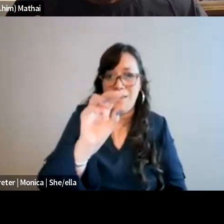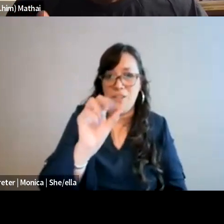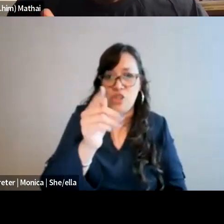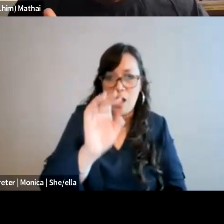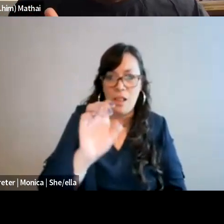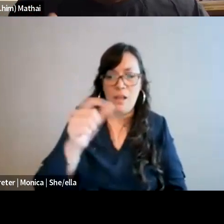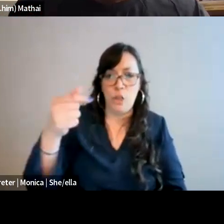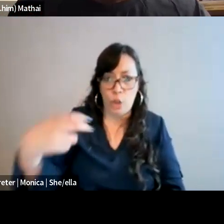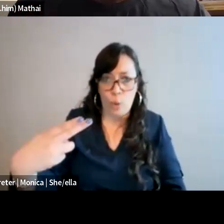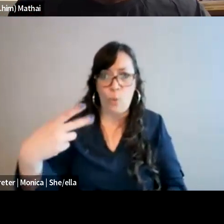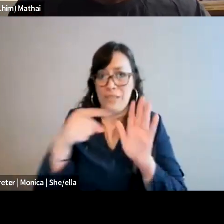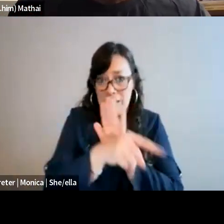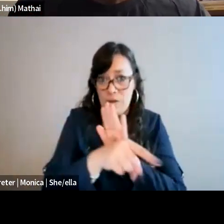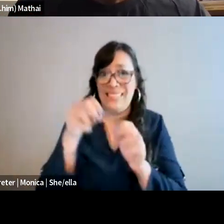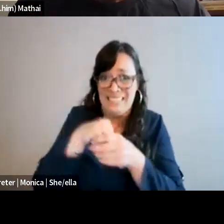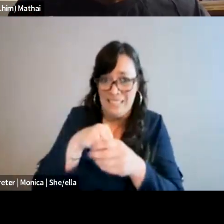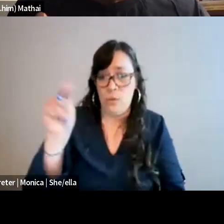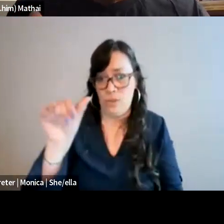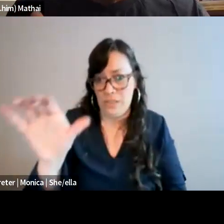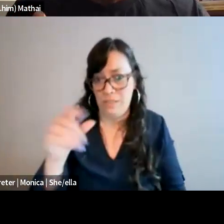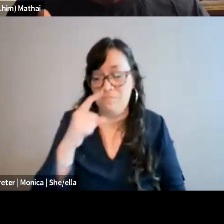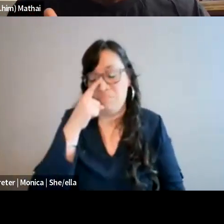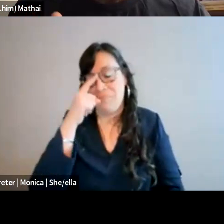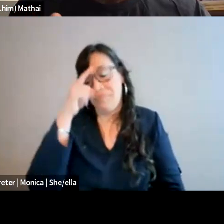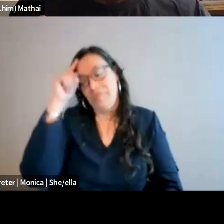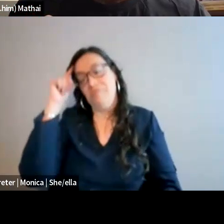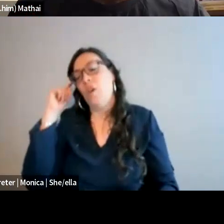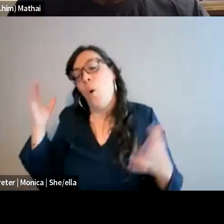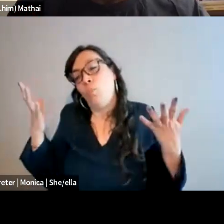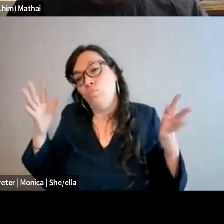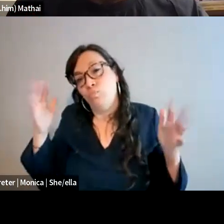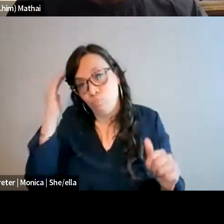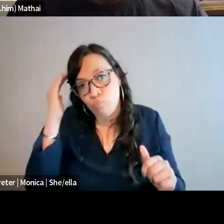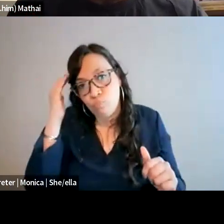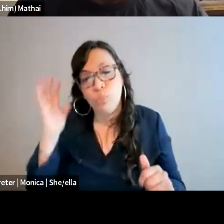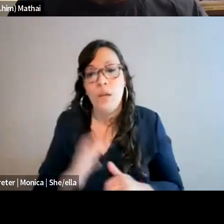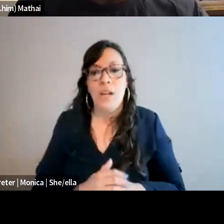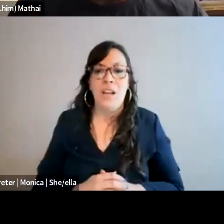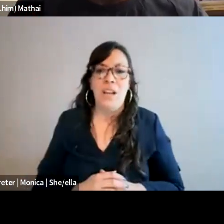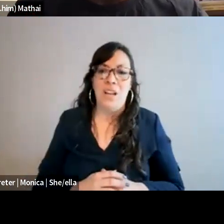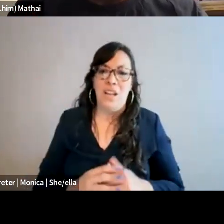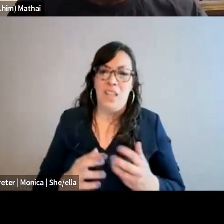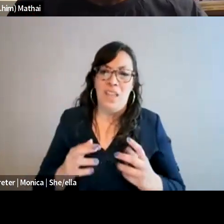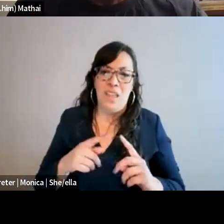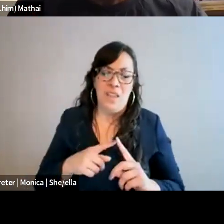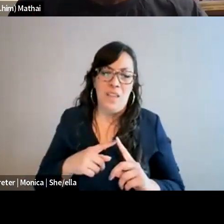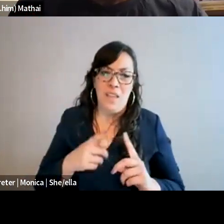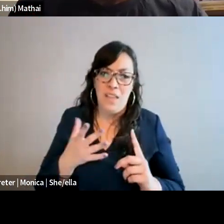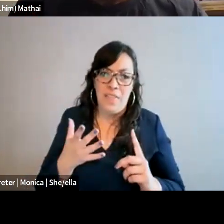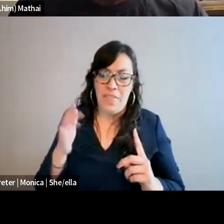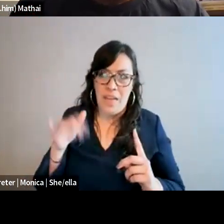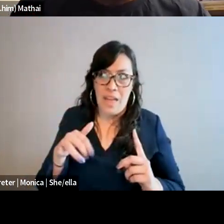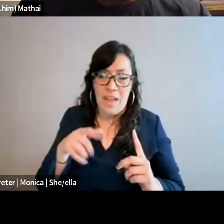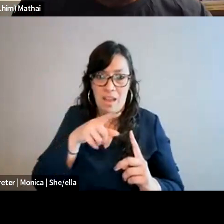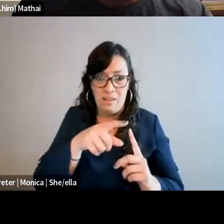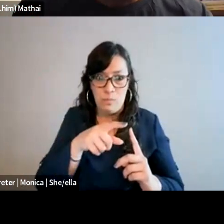so in New York City, and so in a similar way, there was this traction growing,